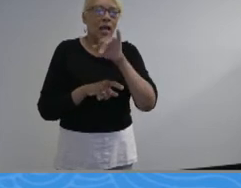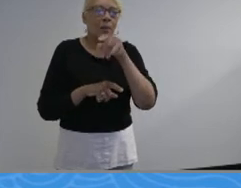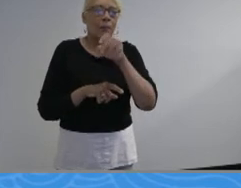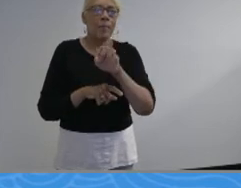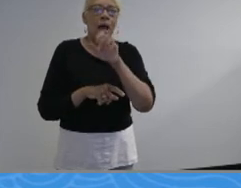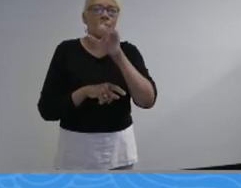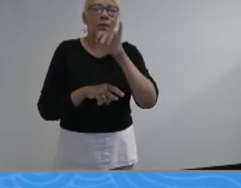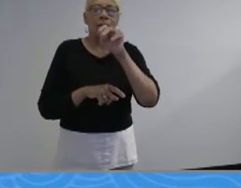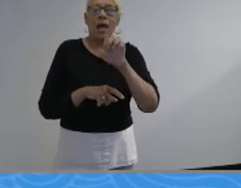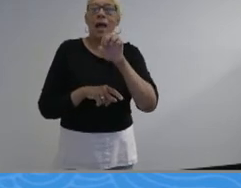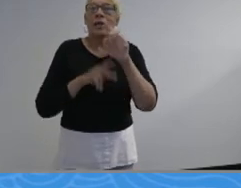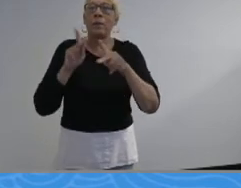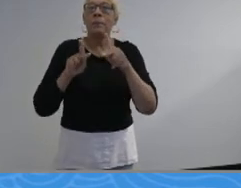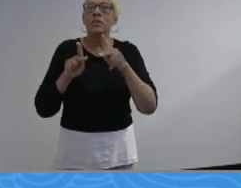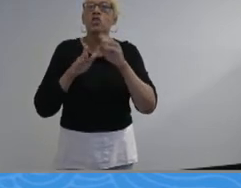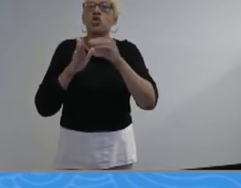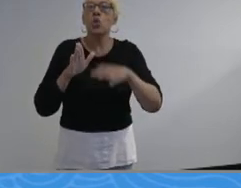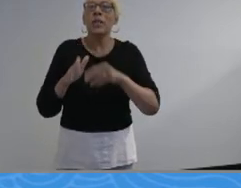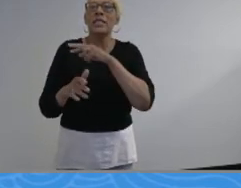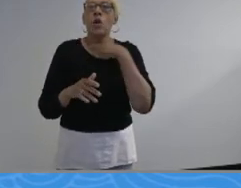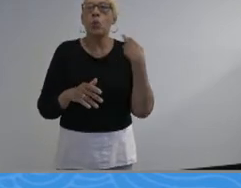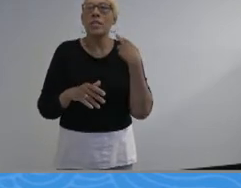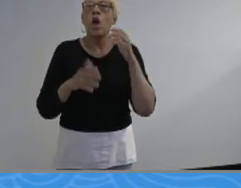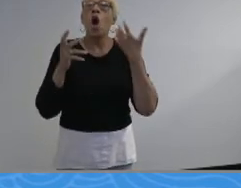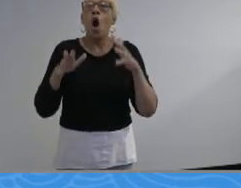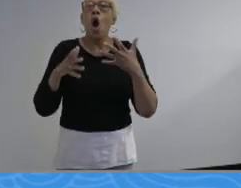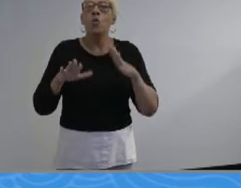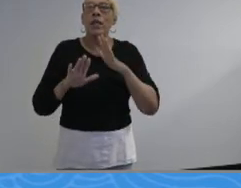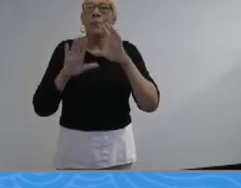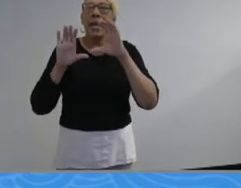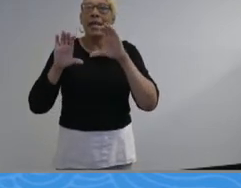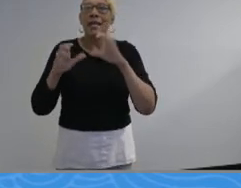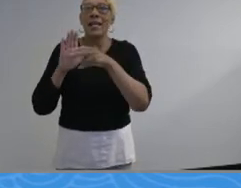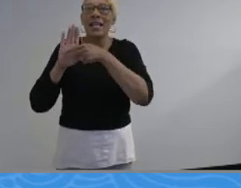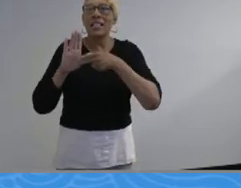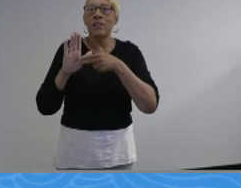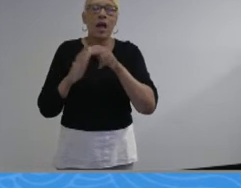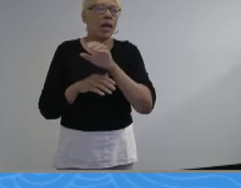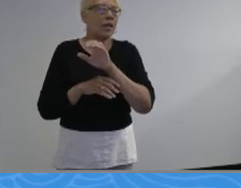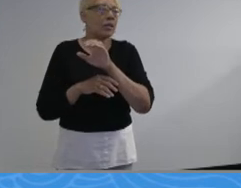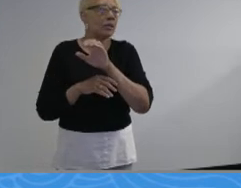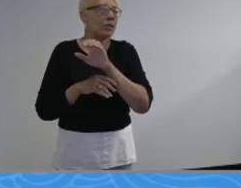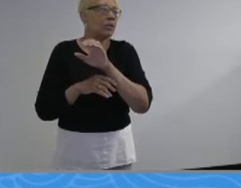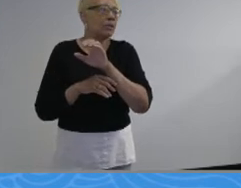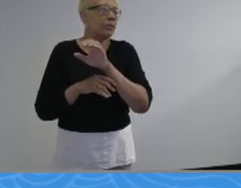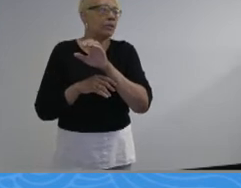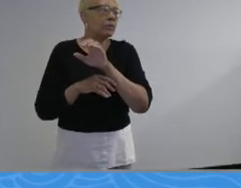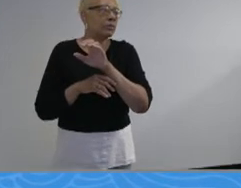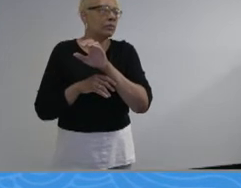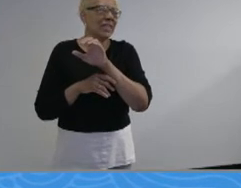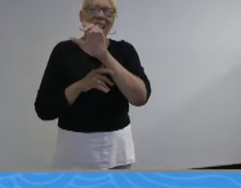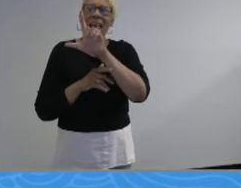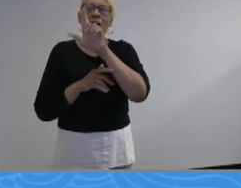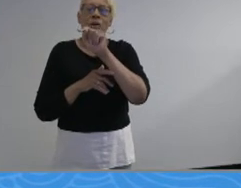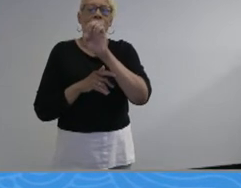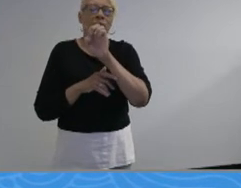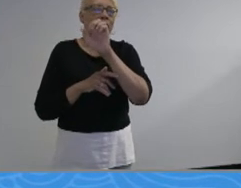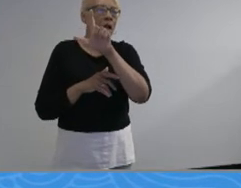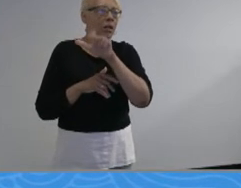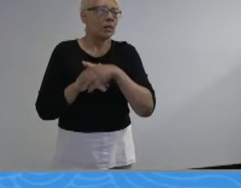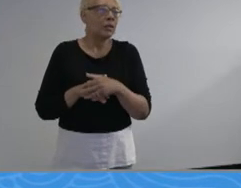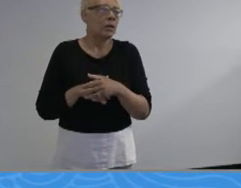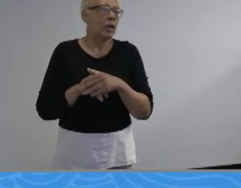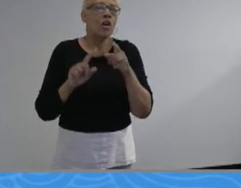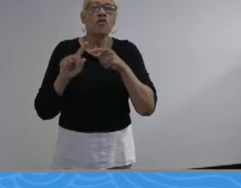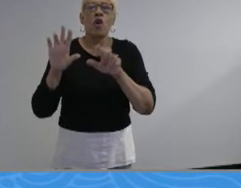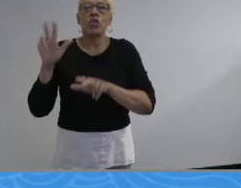at risk of becoming or already being classified as LTALs, as you can see from third through